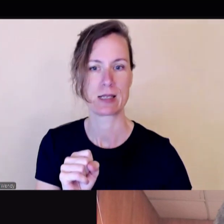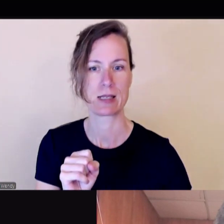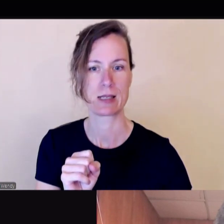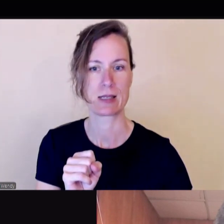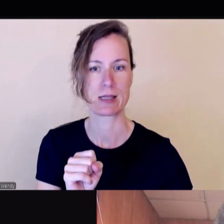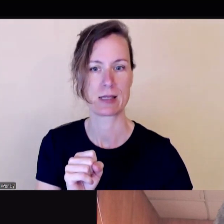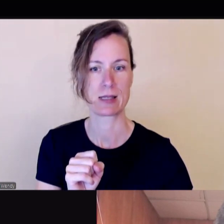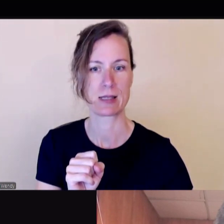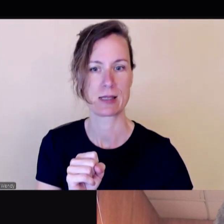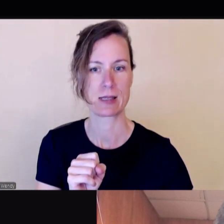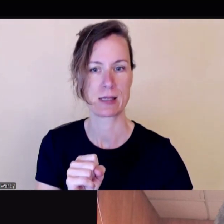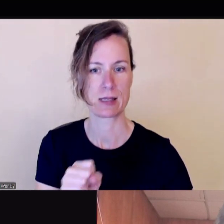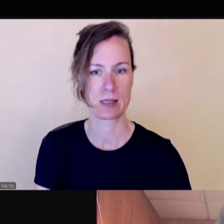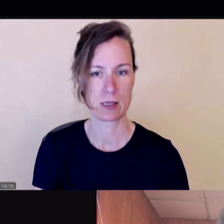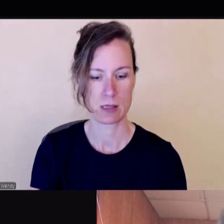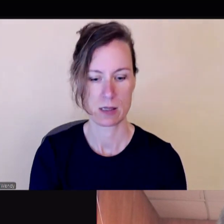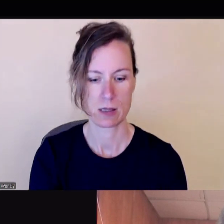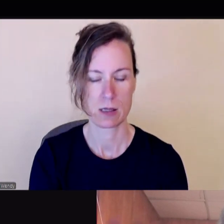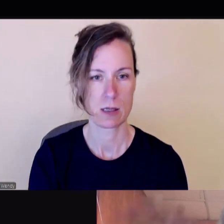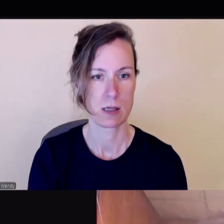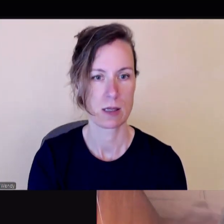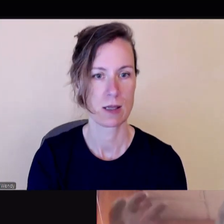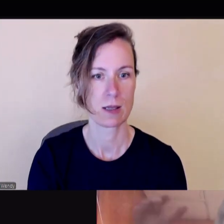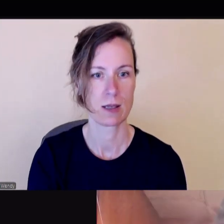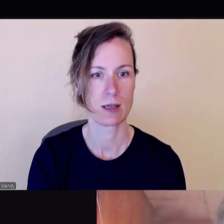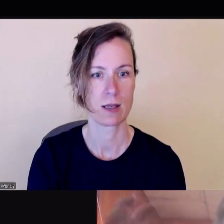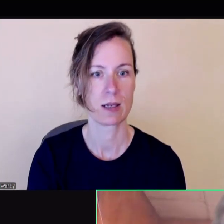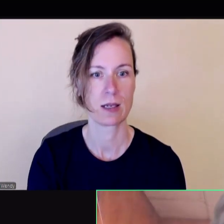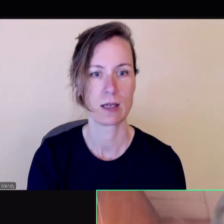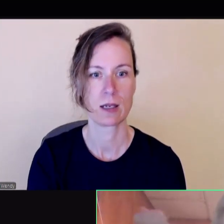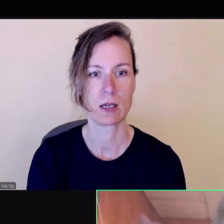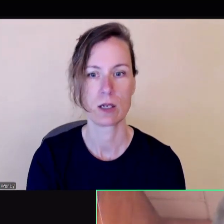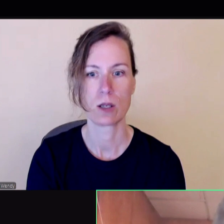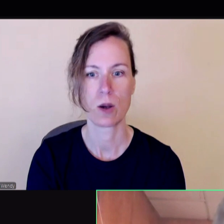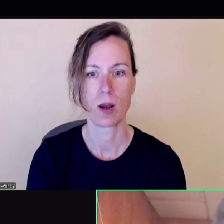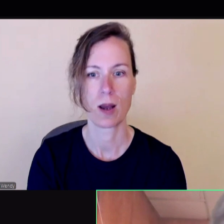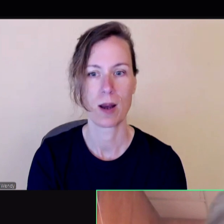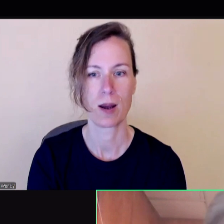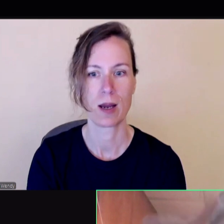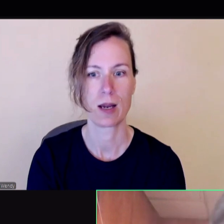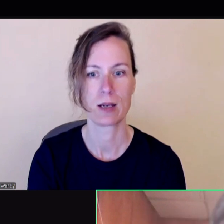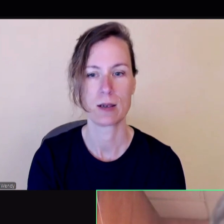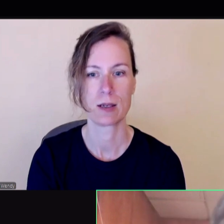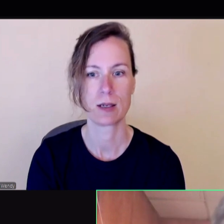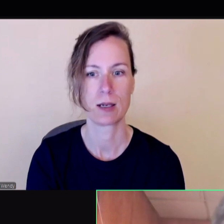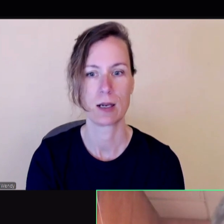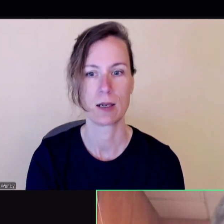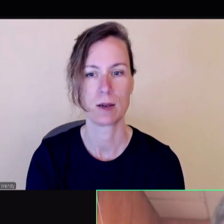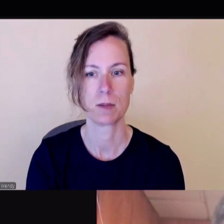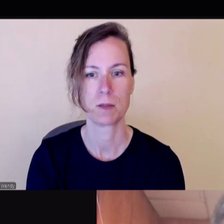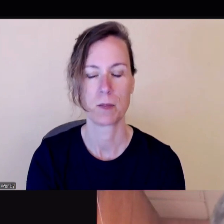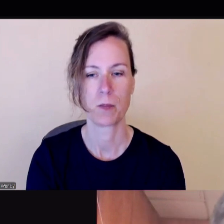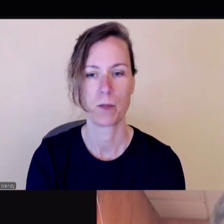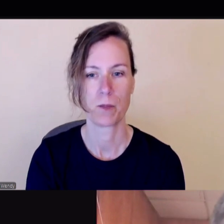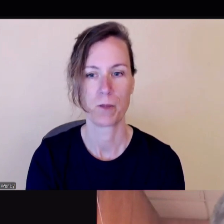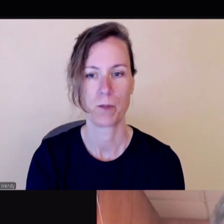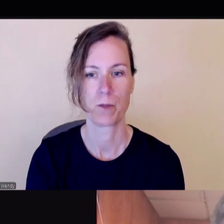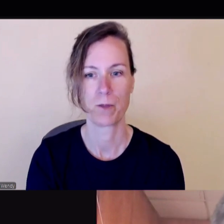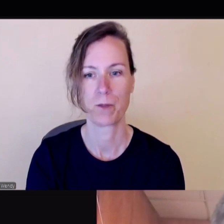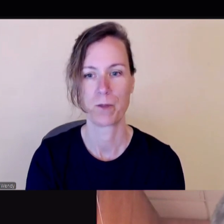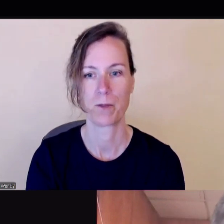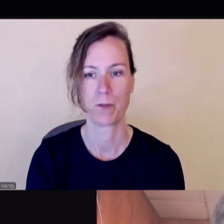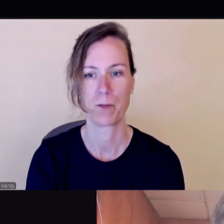Okay. Is that better? It's a lot better. That's a lot better. It's because of my original user error. I'm so